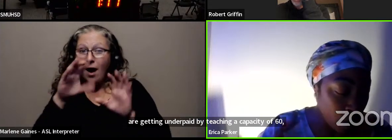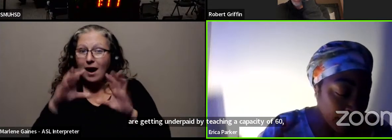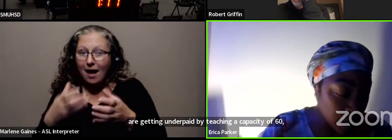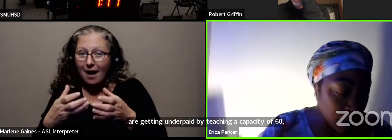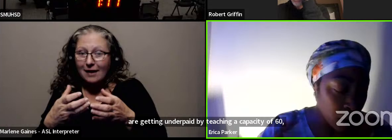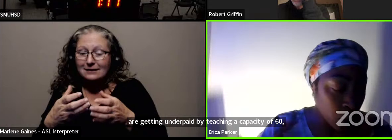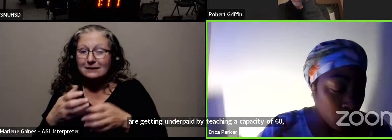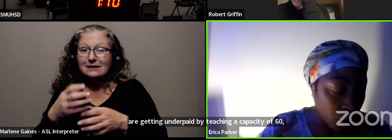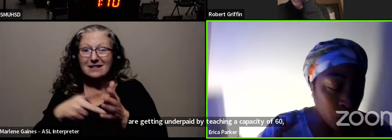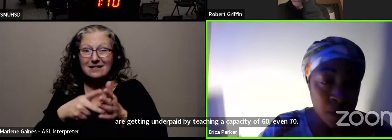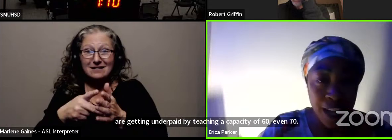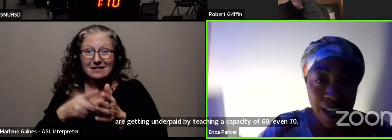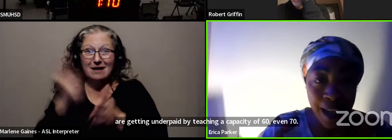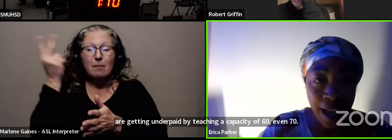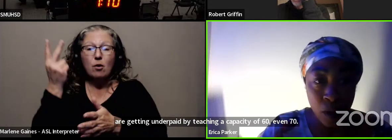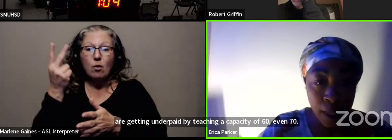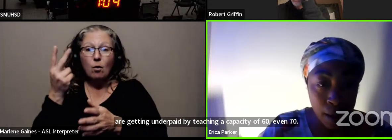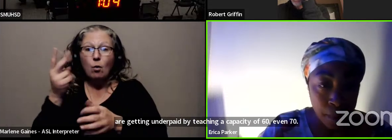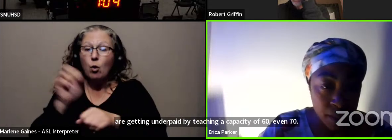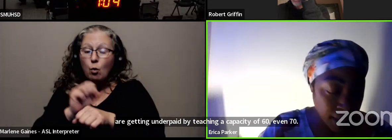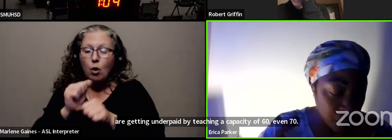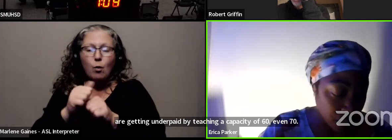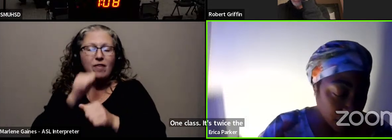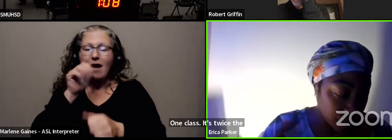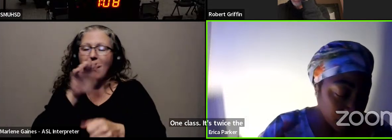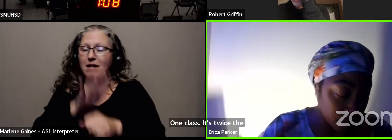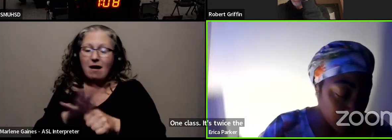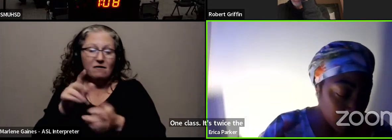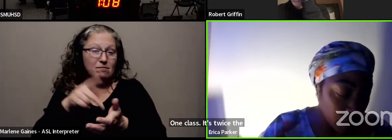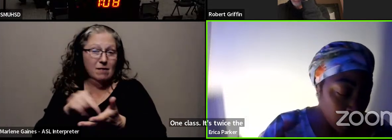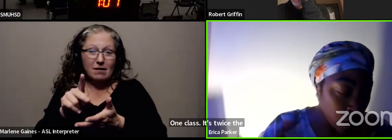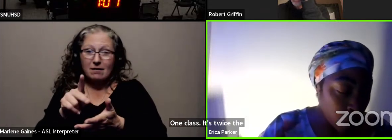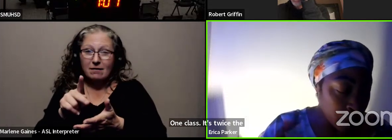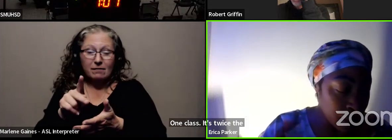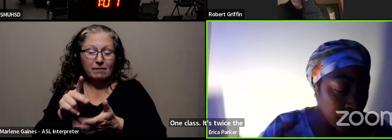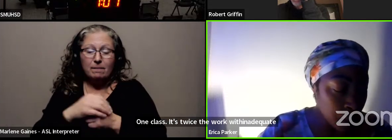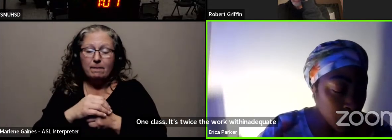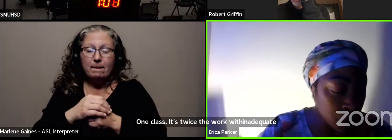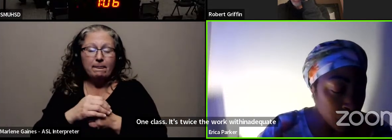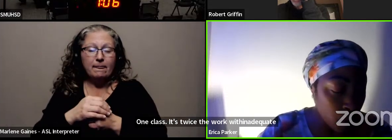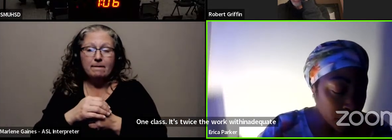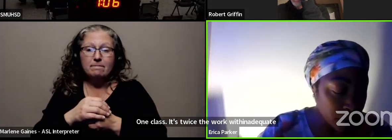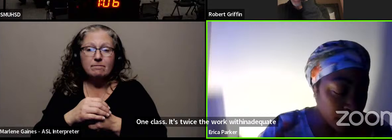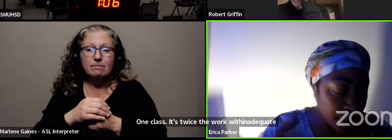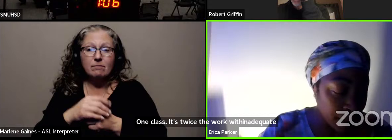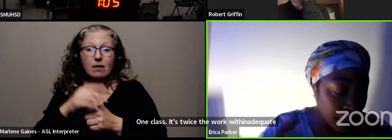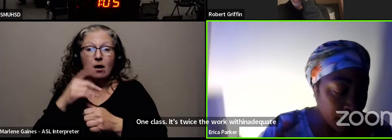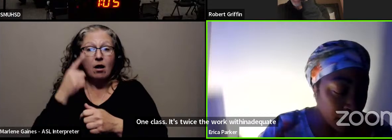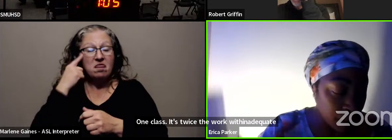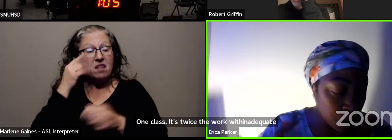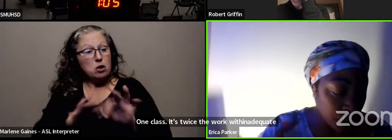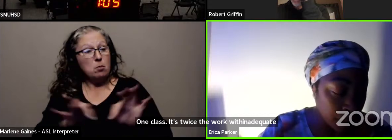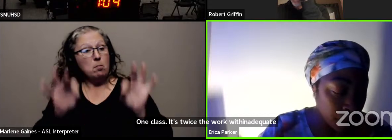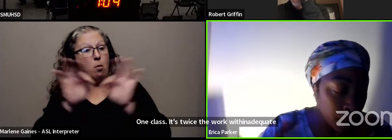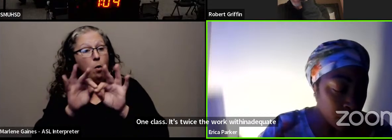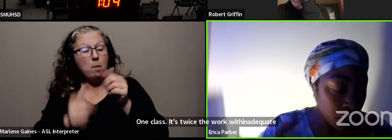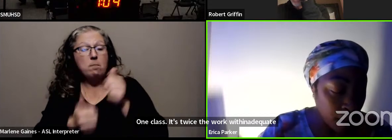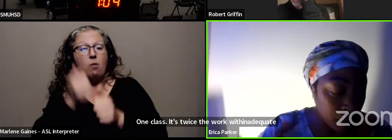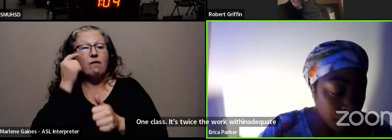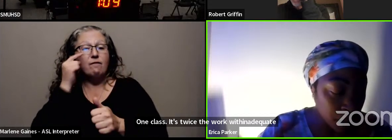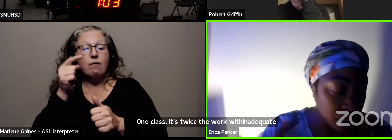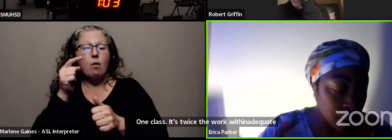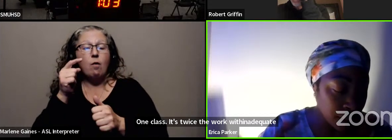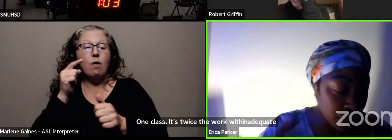it's twice the work with inadequate compensation. What would seem most important for a dedicated administrator